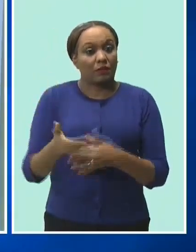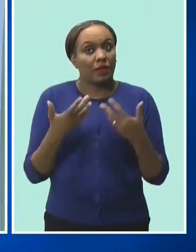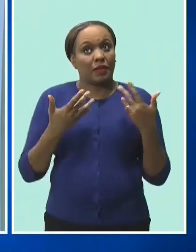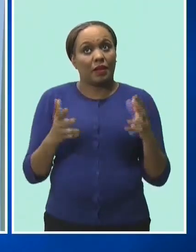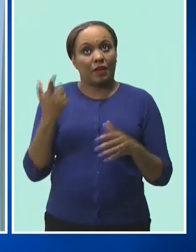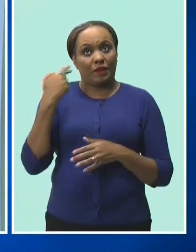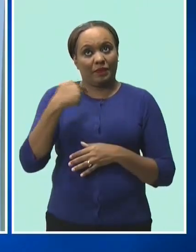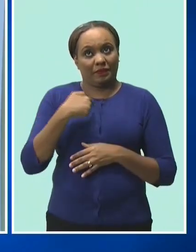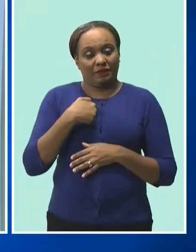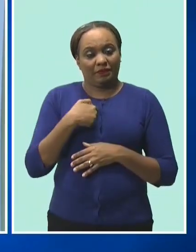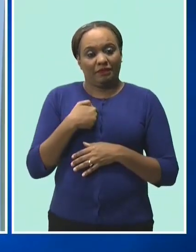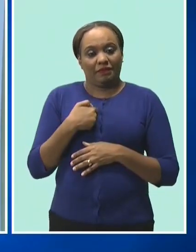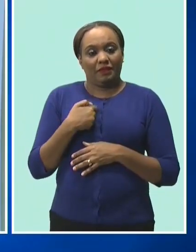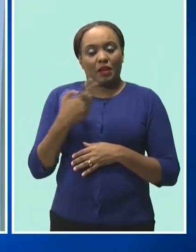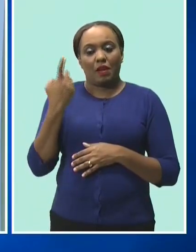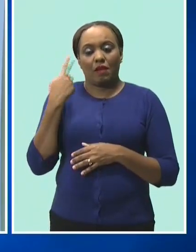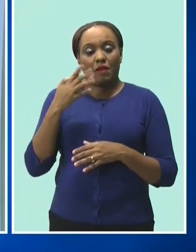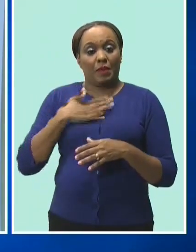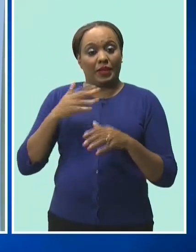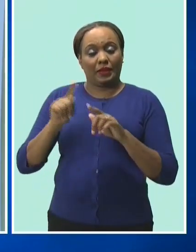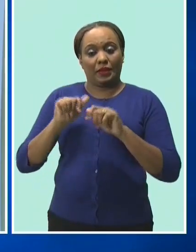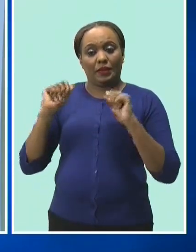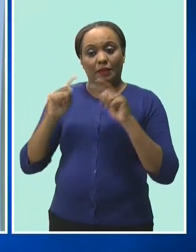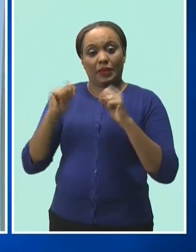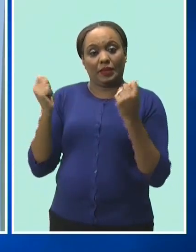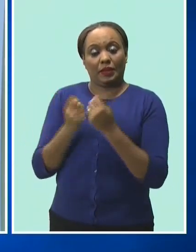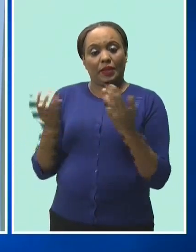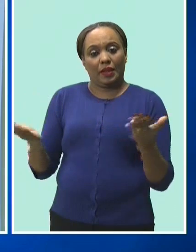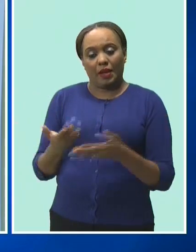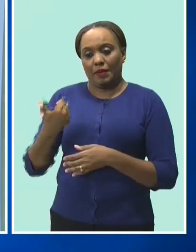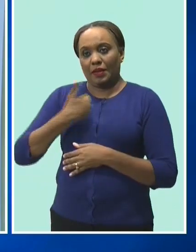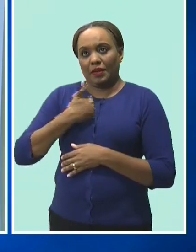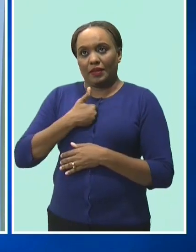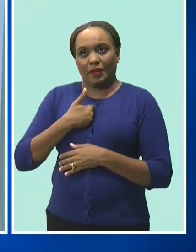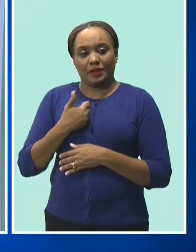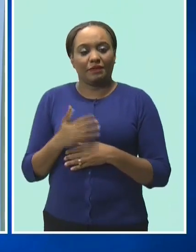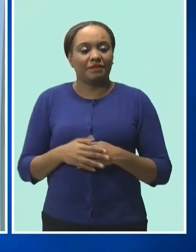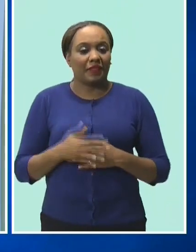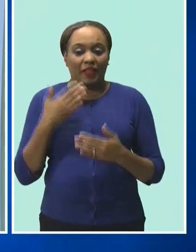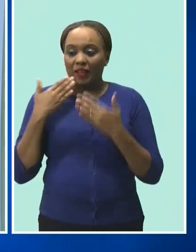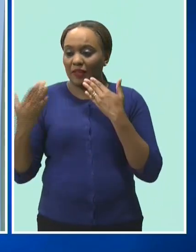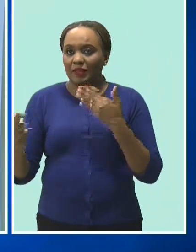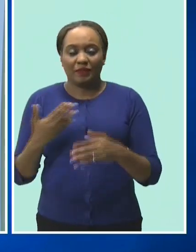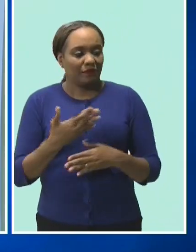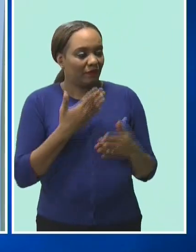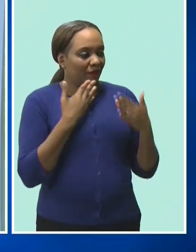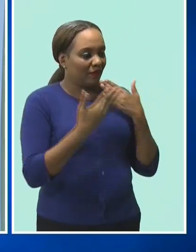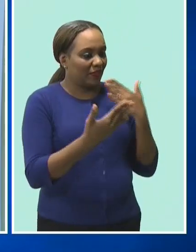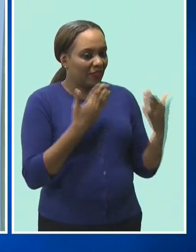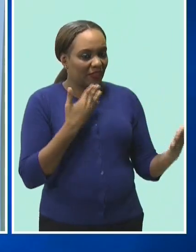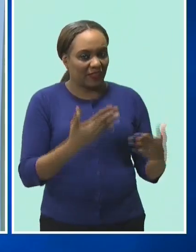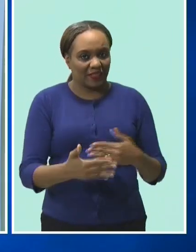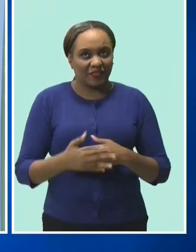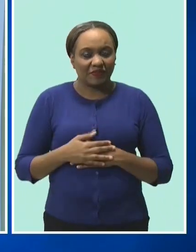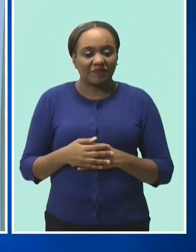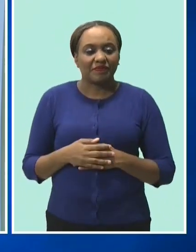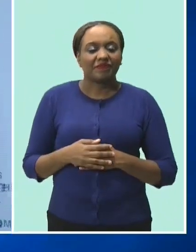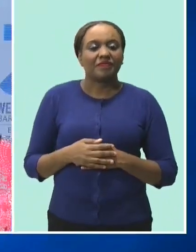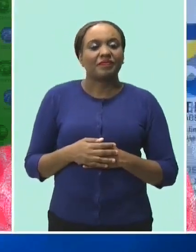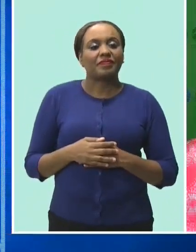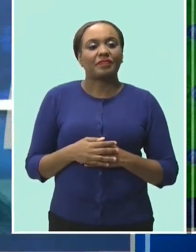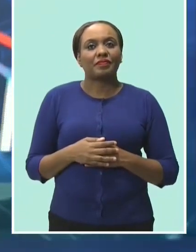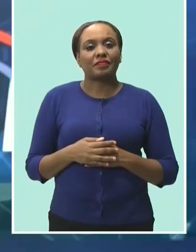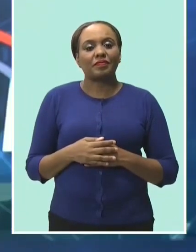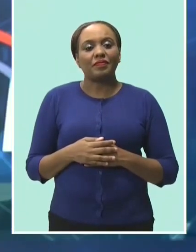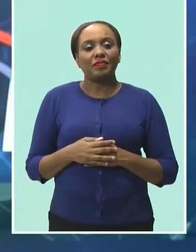Sandiford Center, from the entire team here and myself. Back to you. Thank you so much, Lisa, to you and the